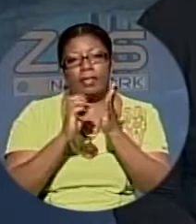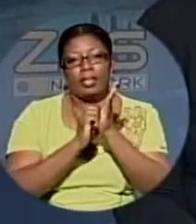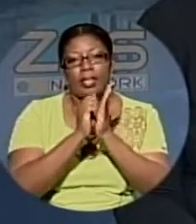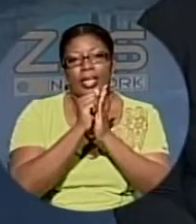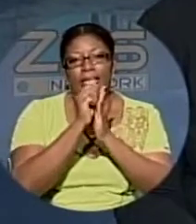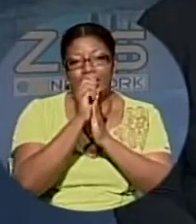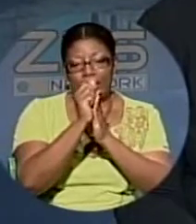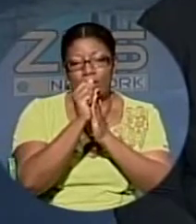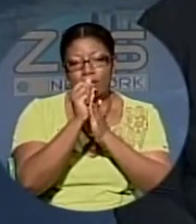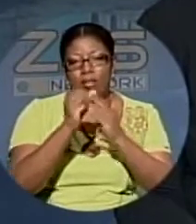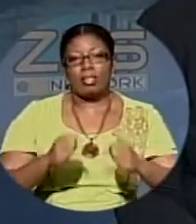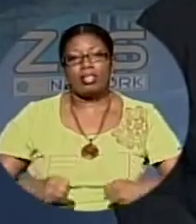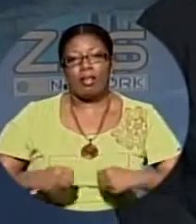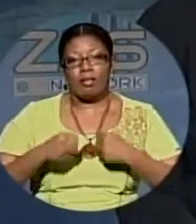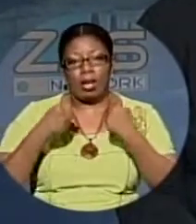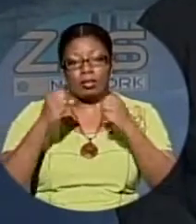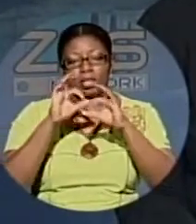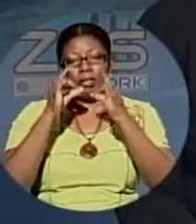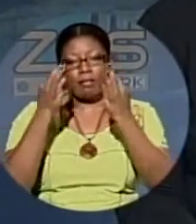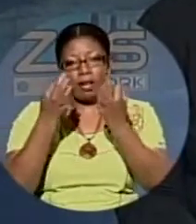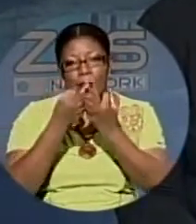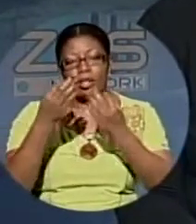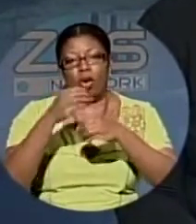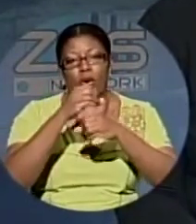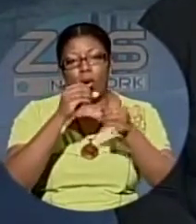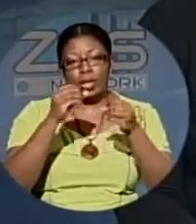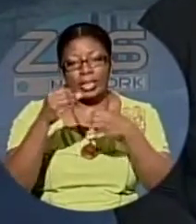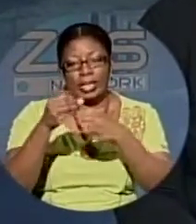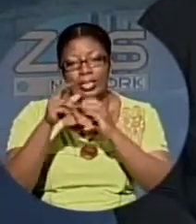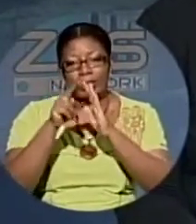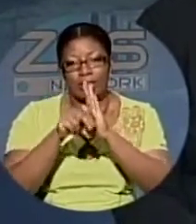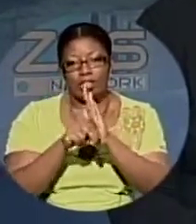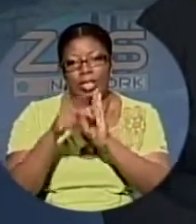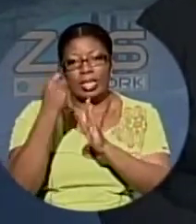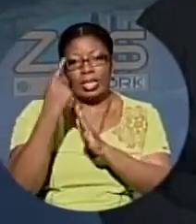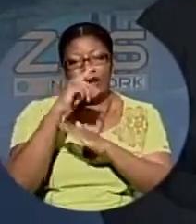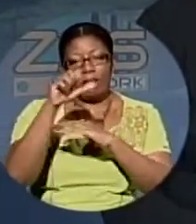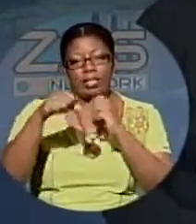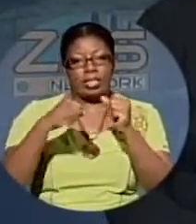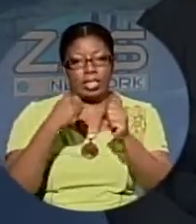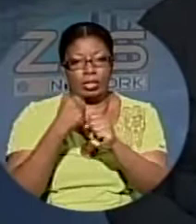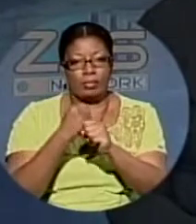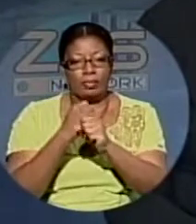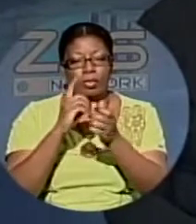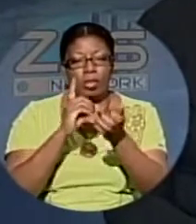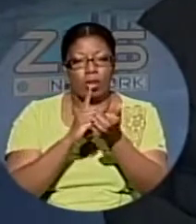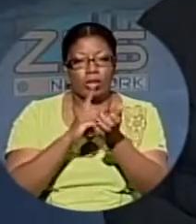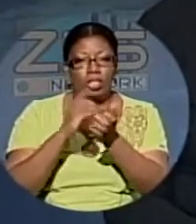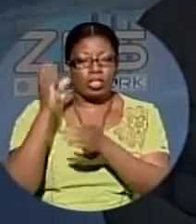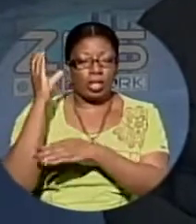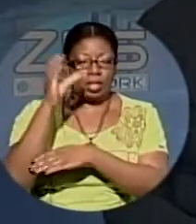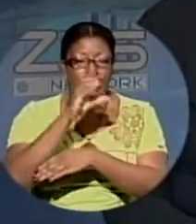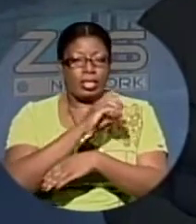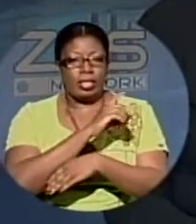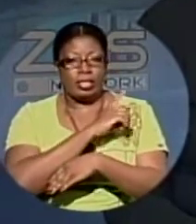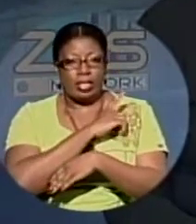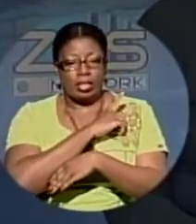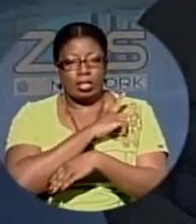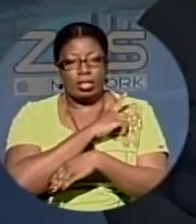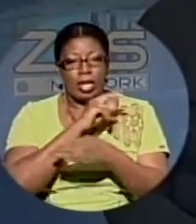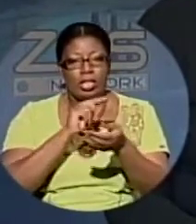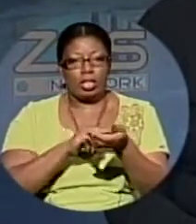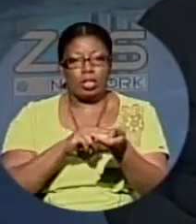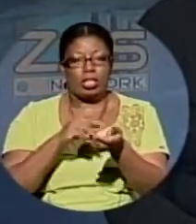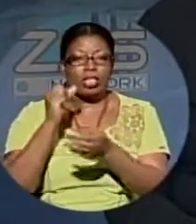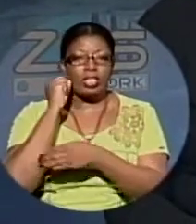other and the founders of the organization, now into its 11th year. Dr. Loxley Monroe and Charles Digges, along with Nurse